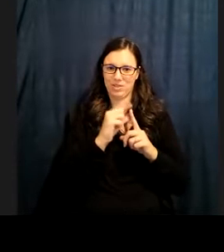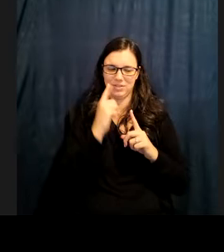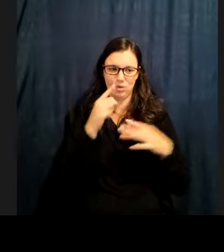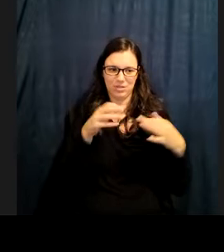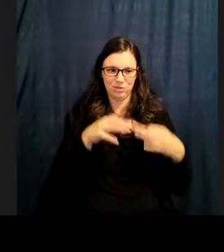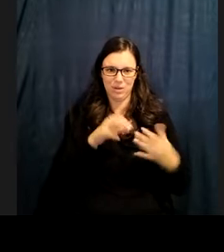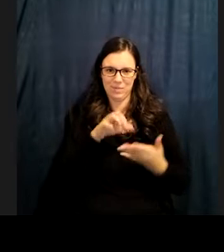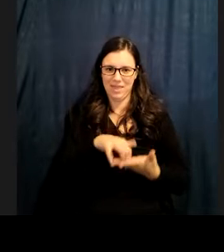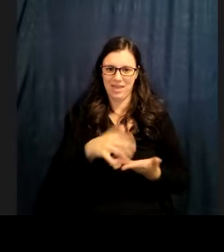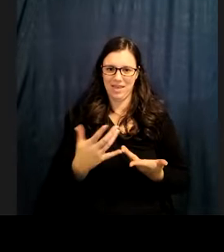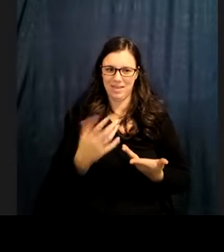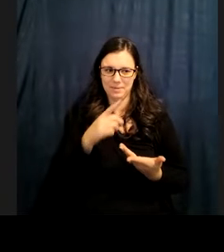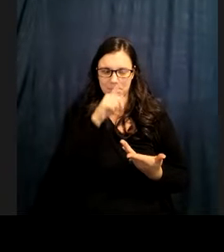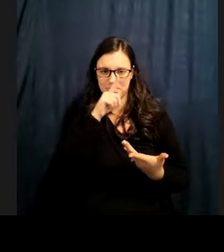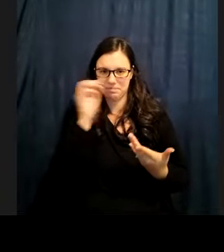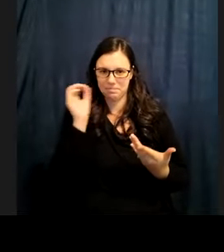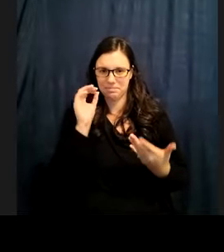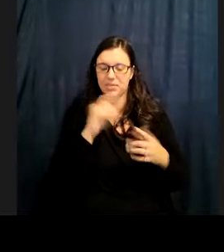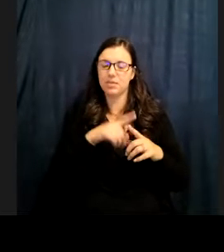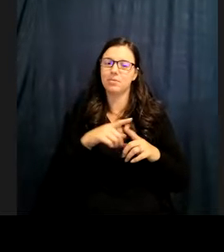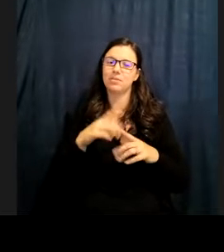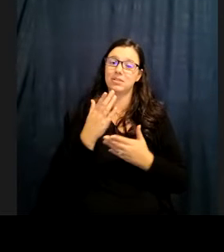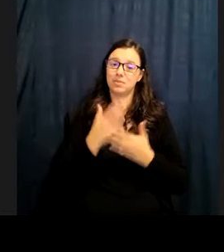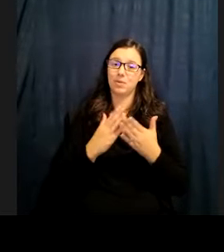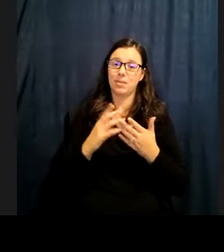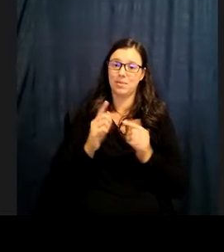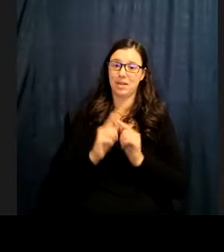that. And even some languages